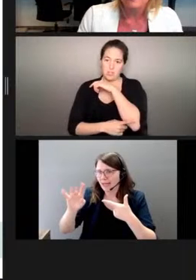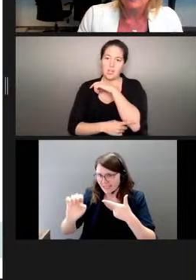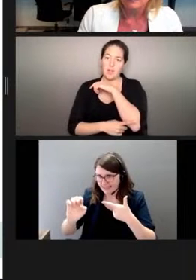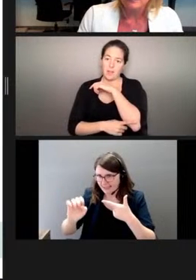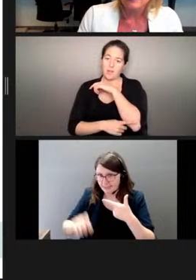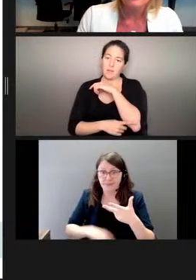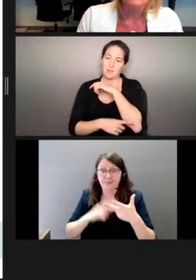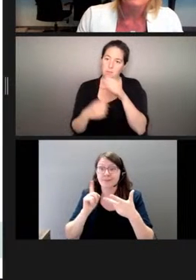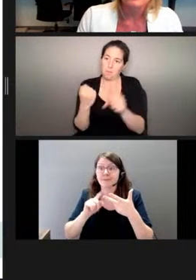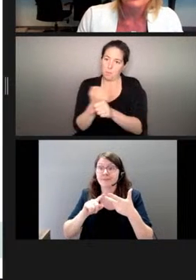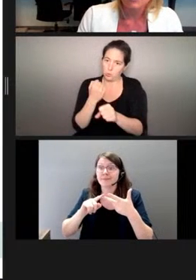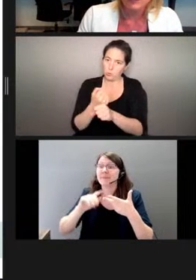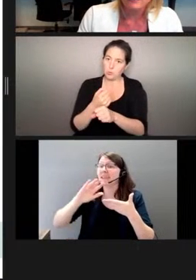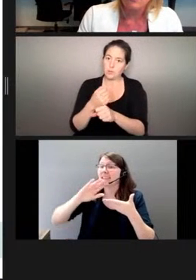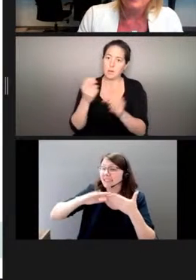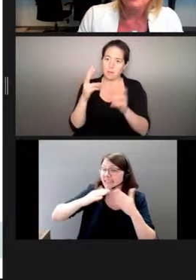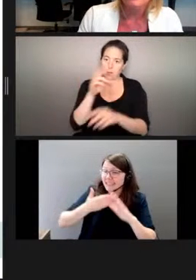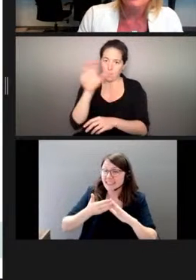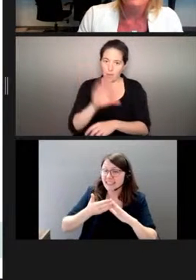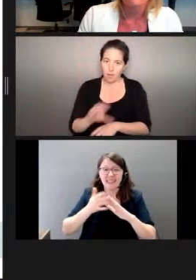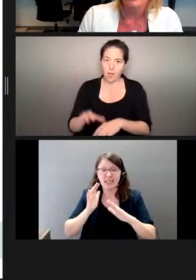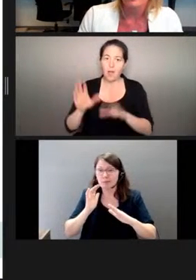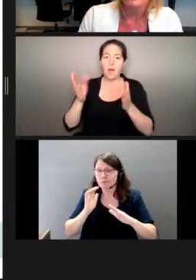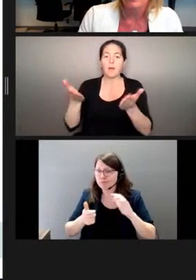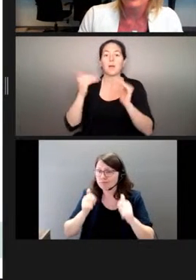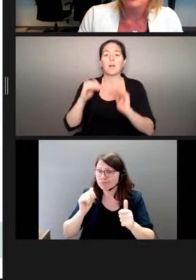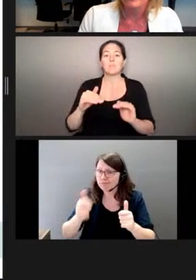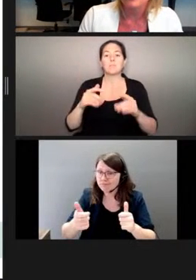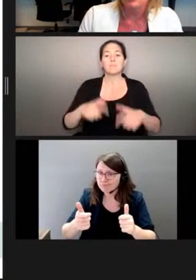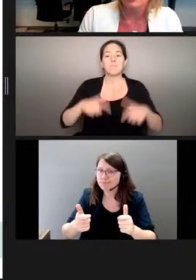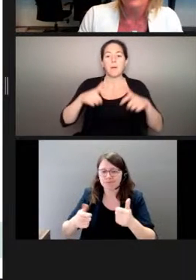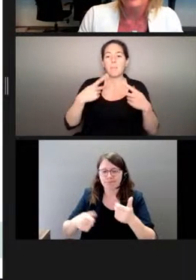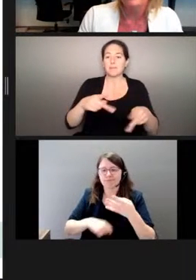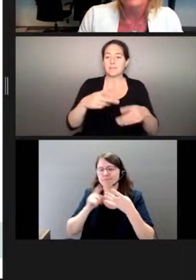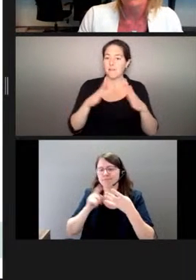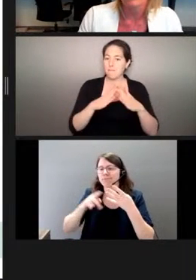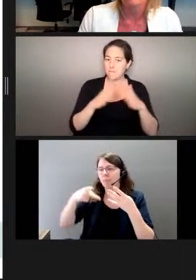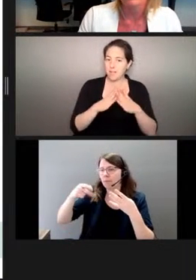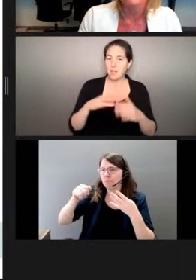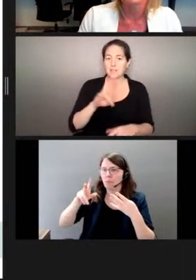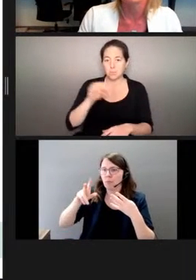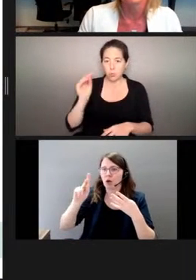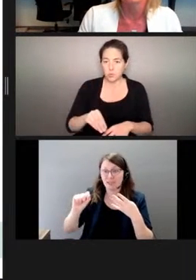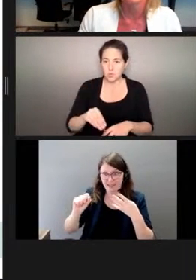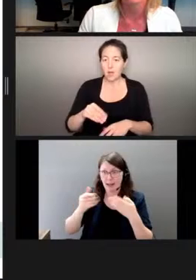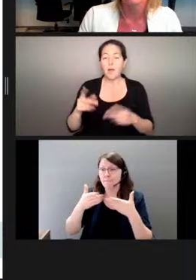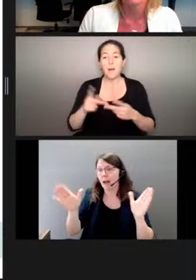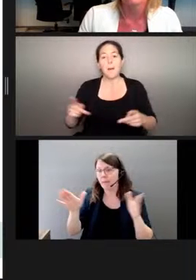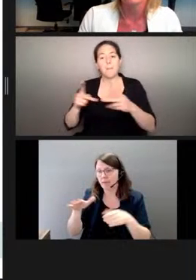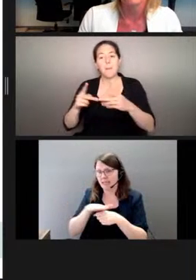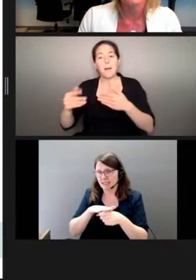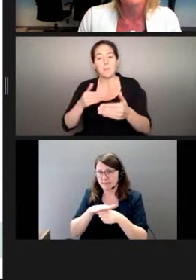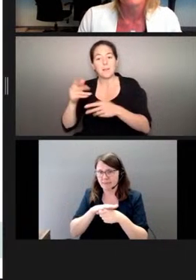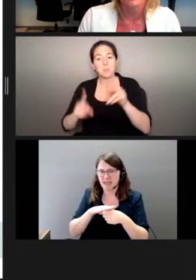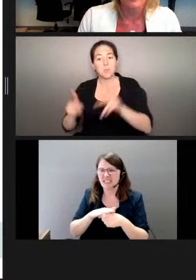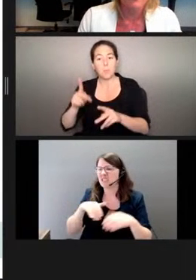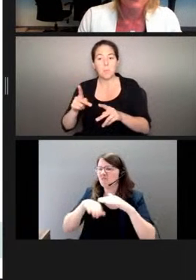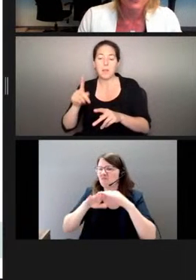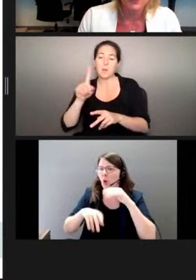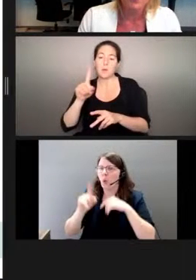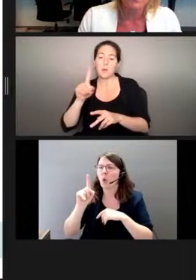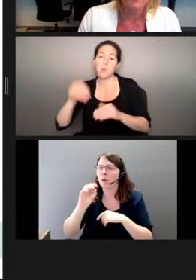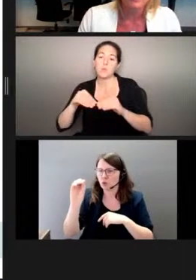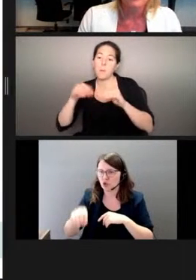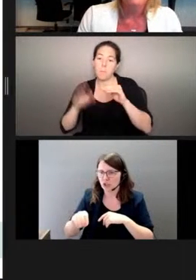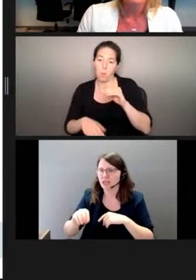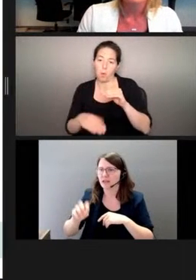city facilities, nearly 7% of waste, and then parks and public spaces generating less than 1% of the overall amount of waste in